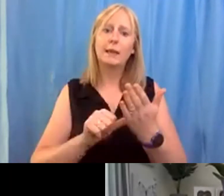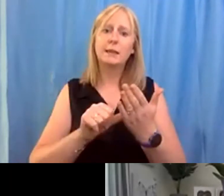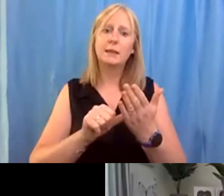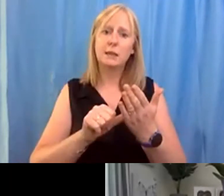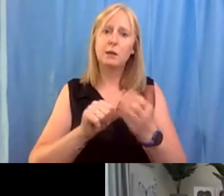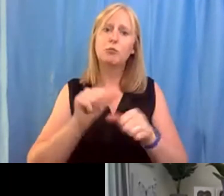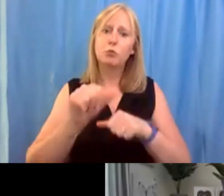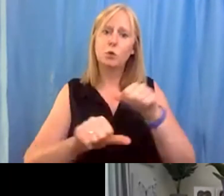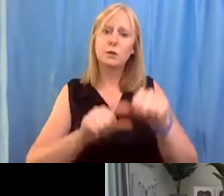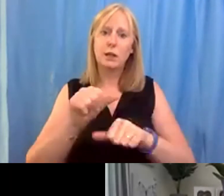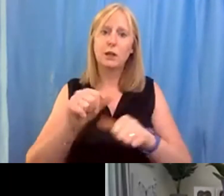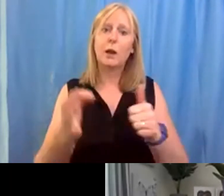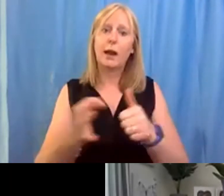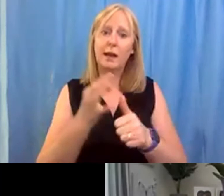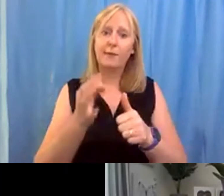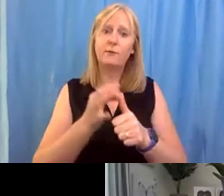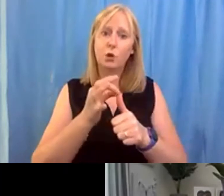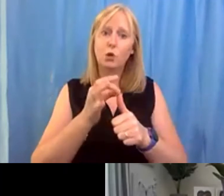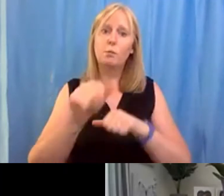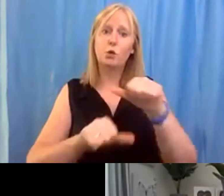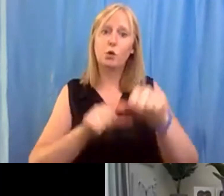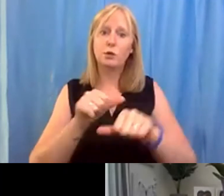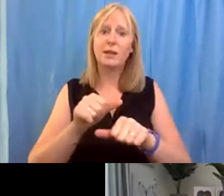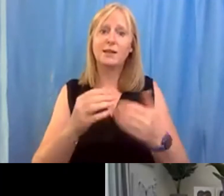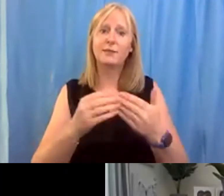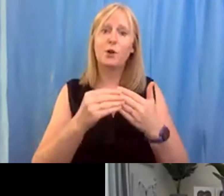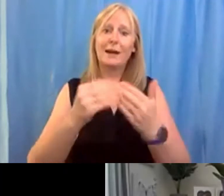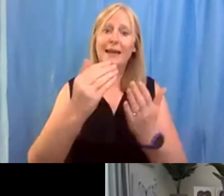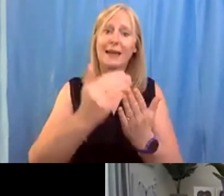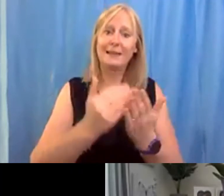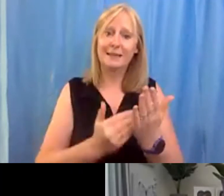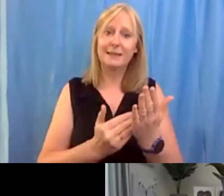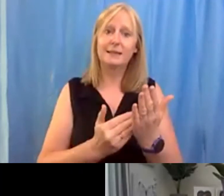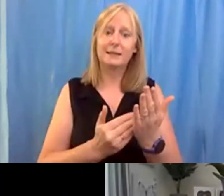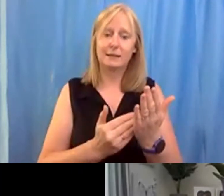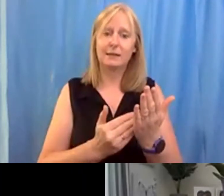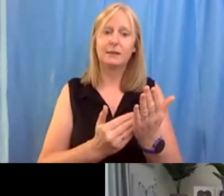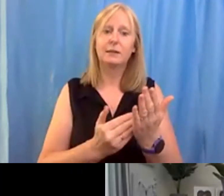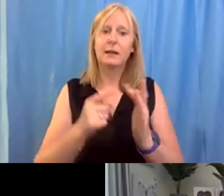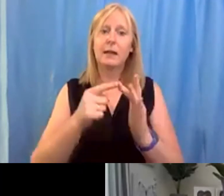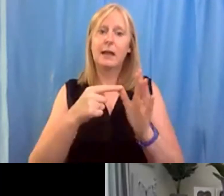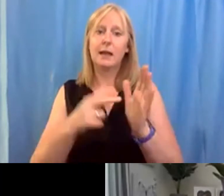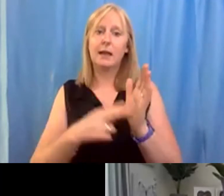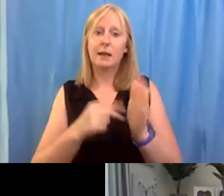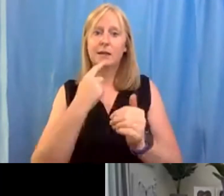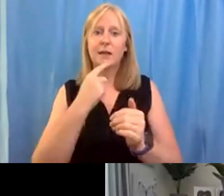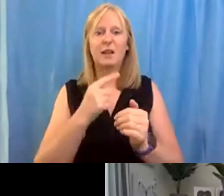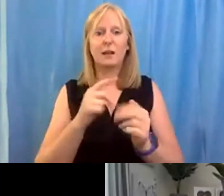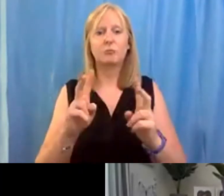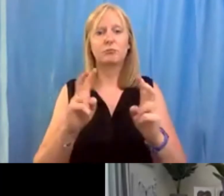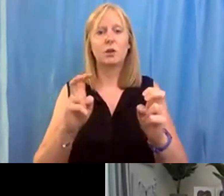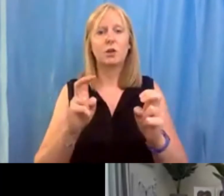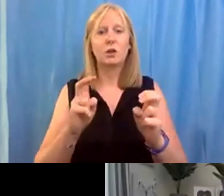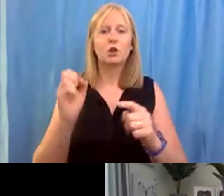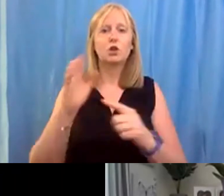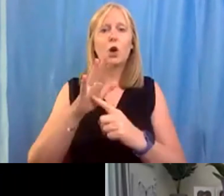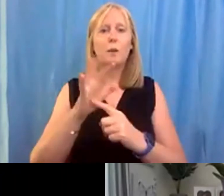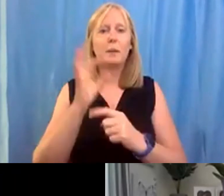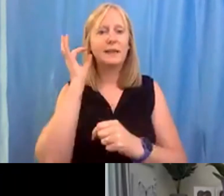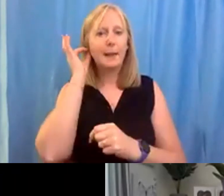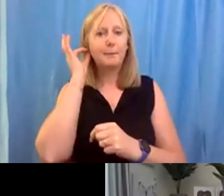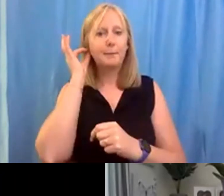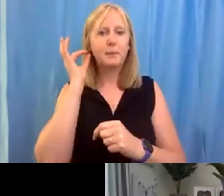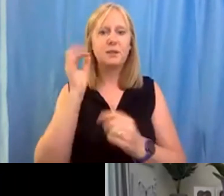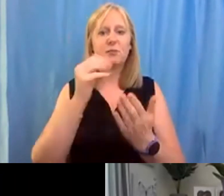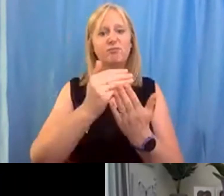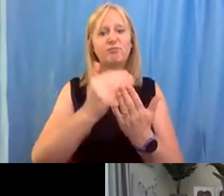interview process for better guidance, and something similar what Ian said around maybe a top tips. Many of these application processes